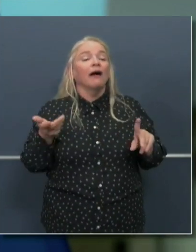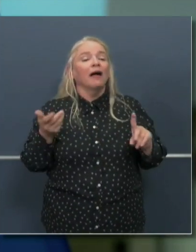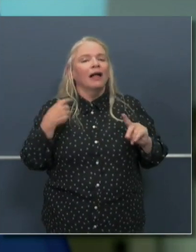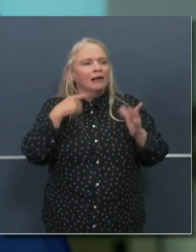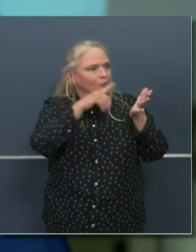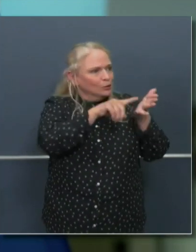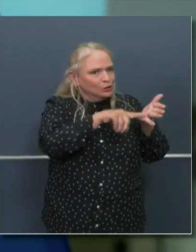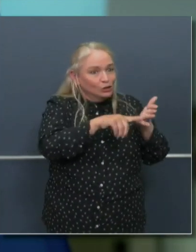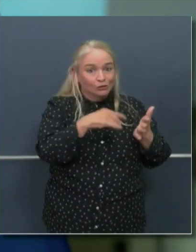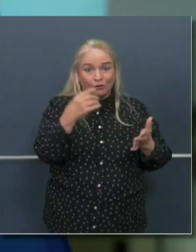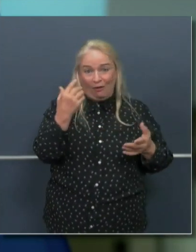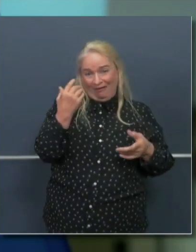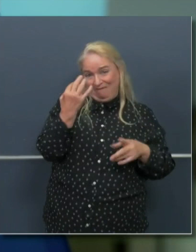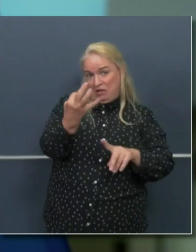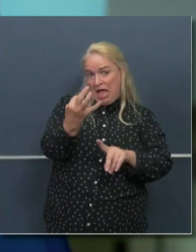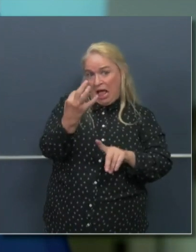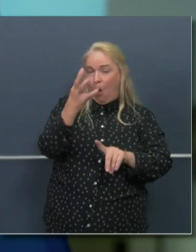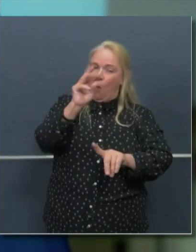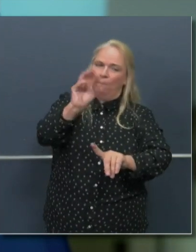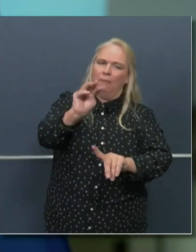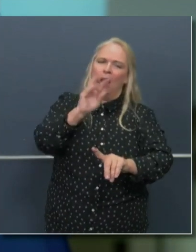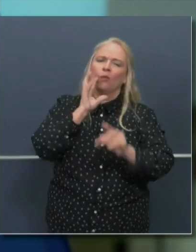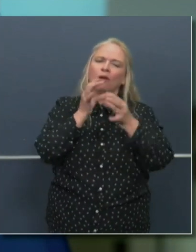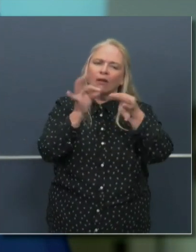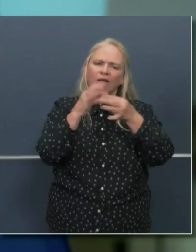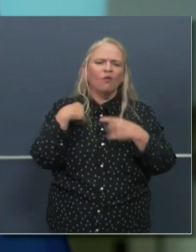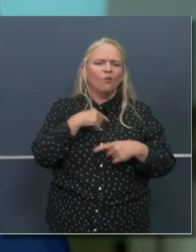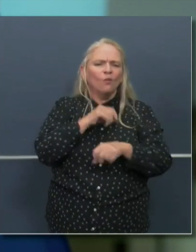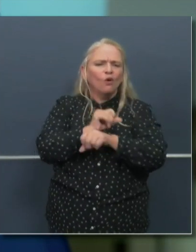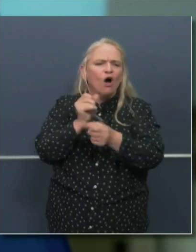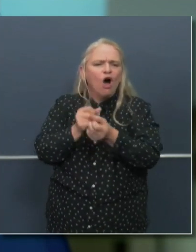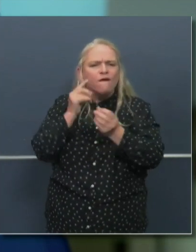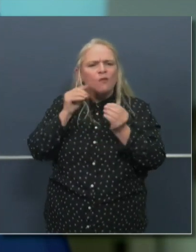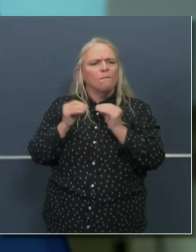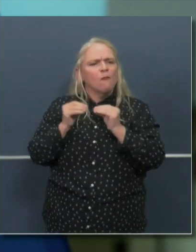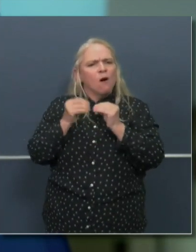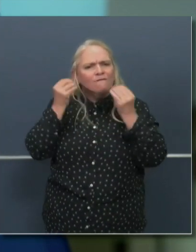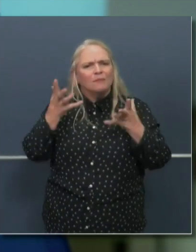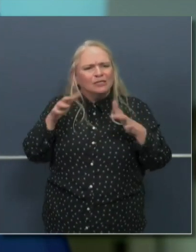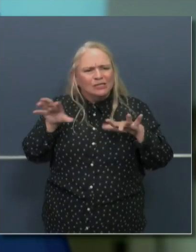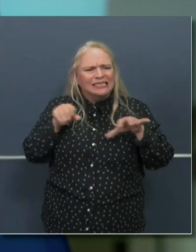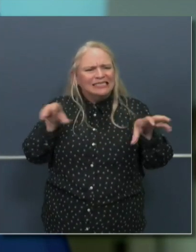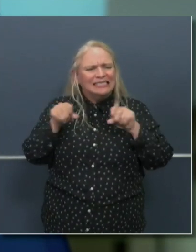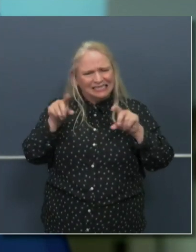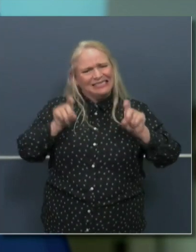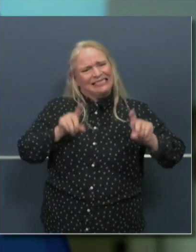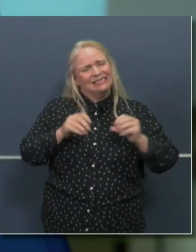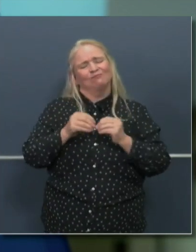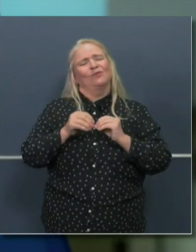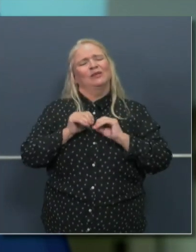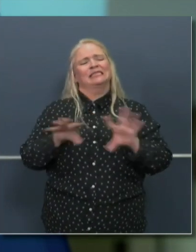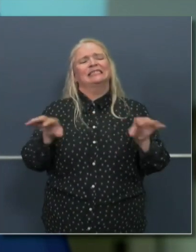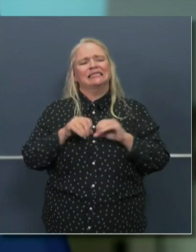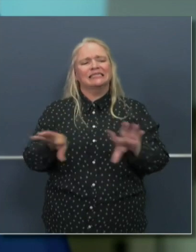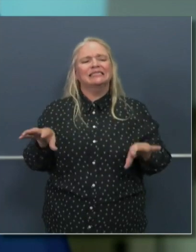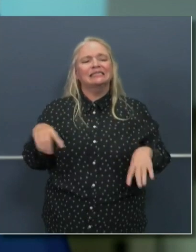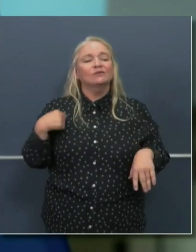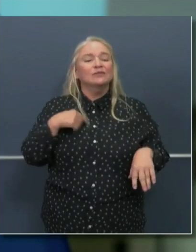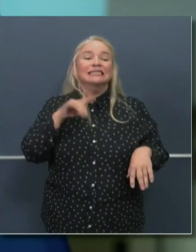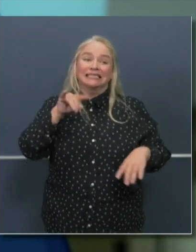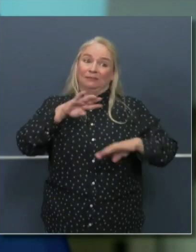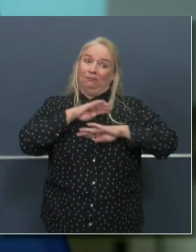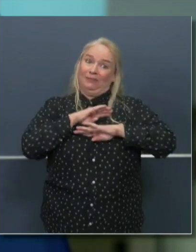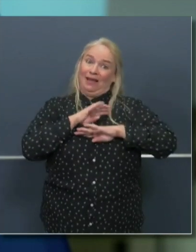is ongoing, that very assertively is ongoing. We were able to do what we said we were able to do and actually